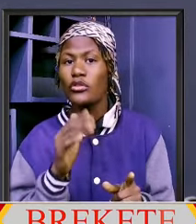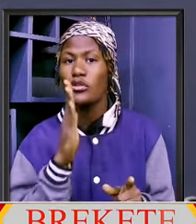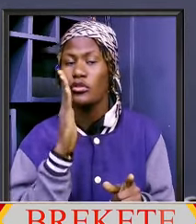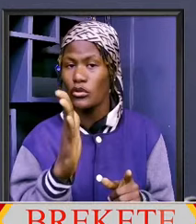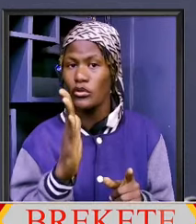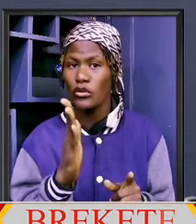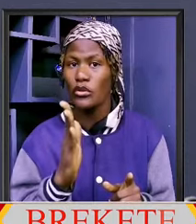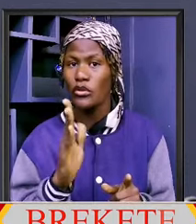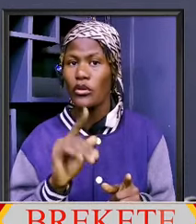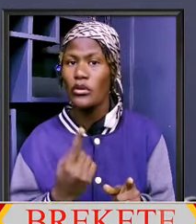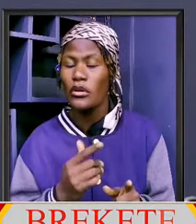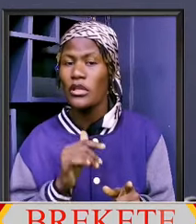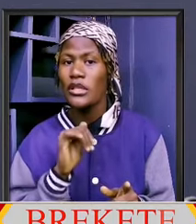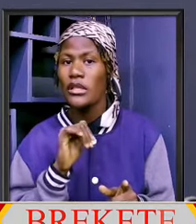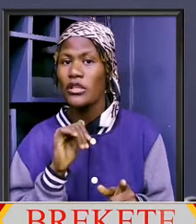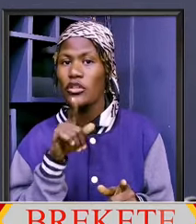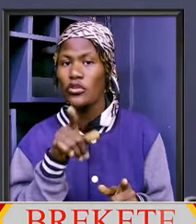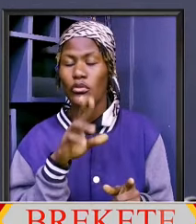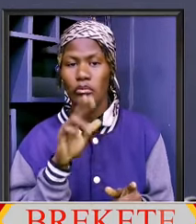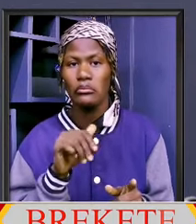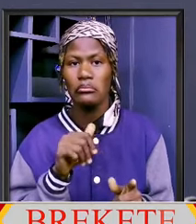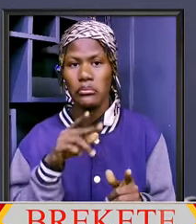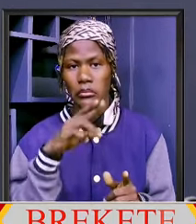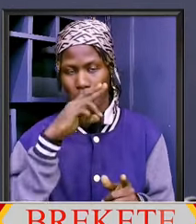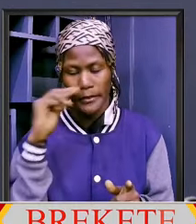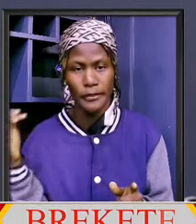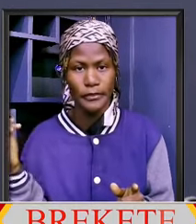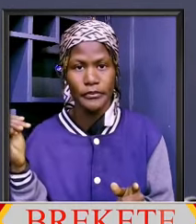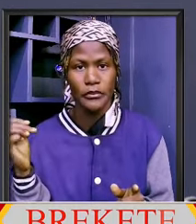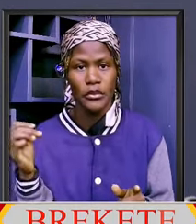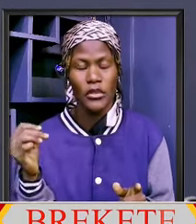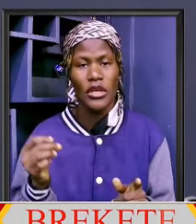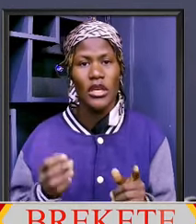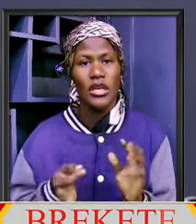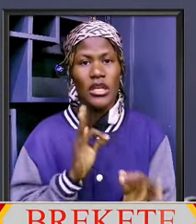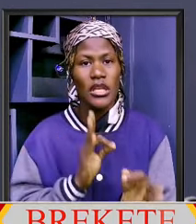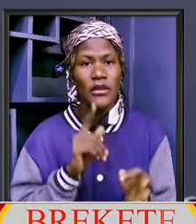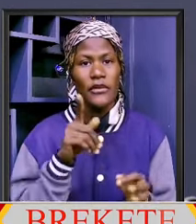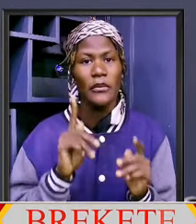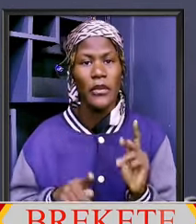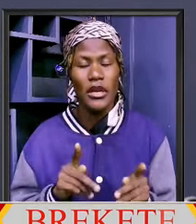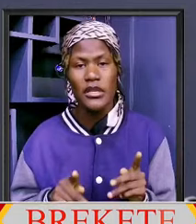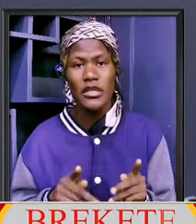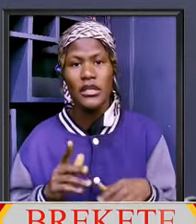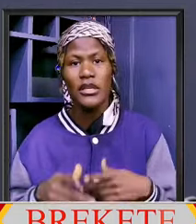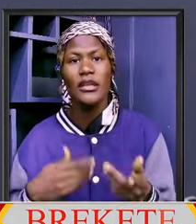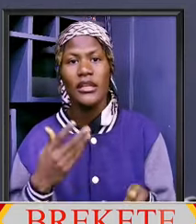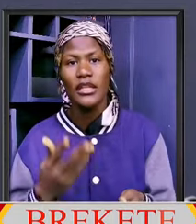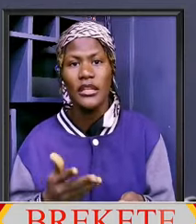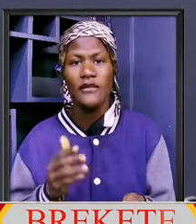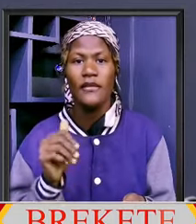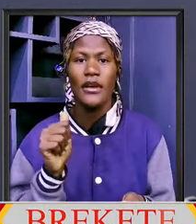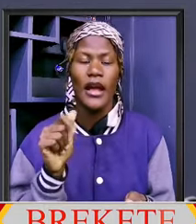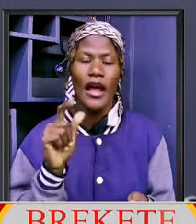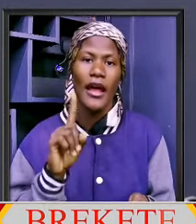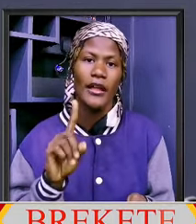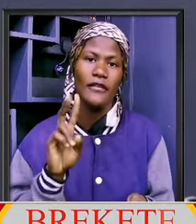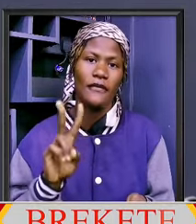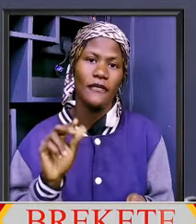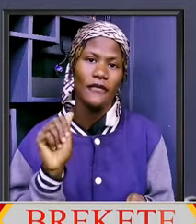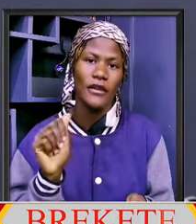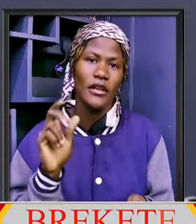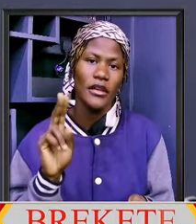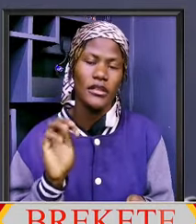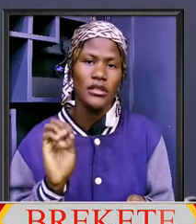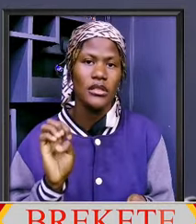Unless the person don't give advance, he don't give permission in advance. Say this is my barn of yamo. Anybody where they